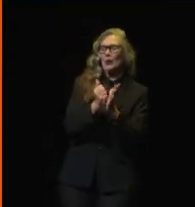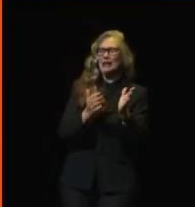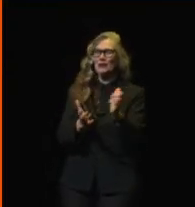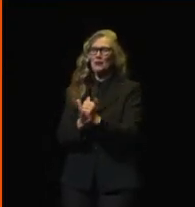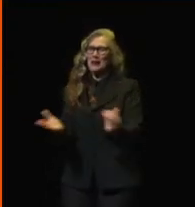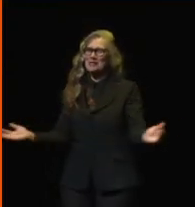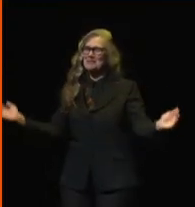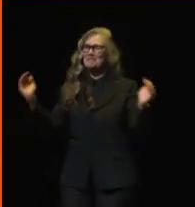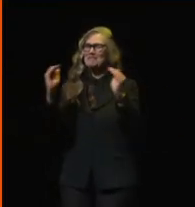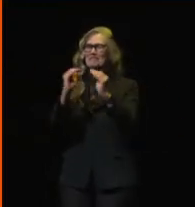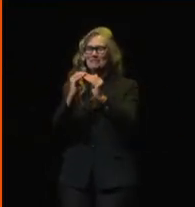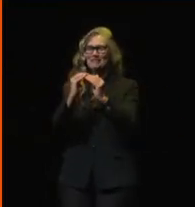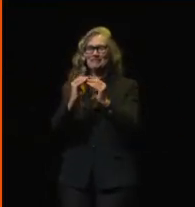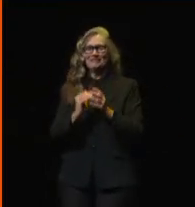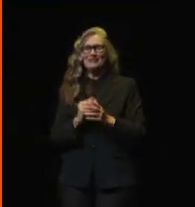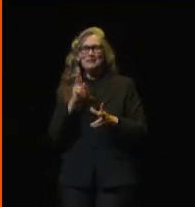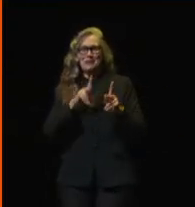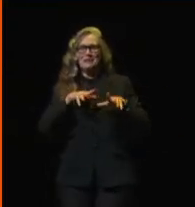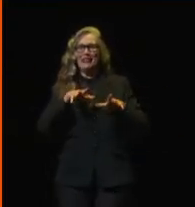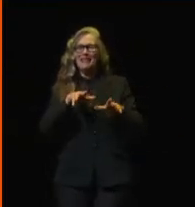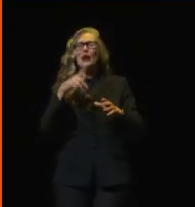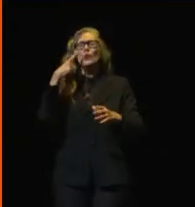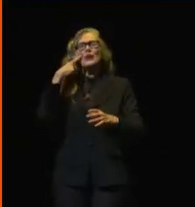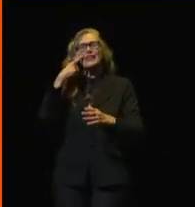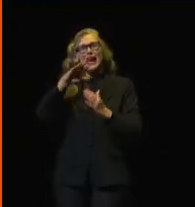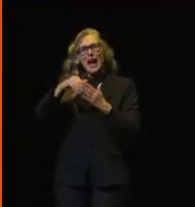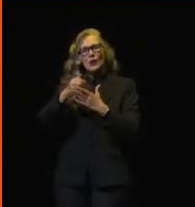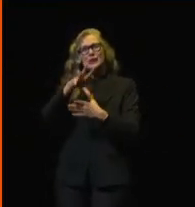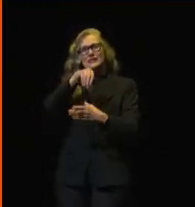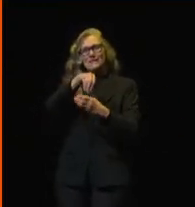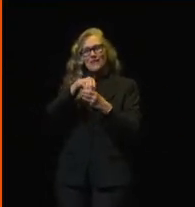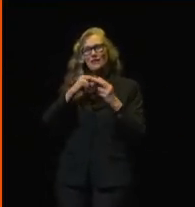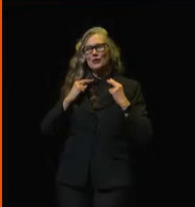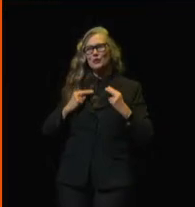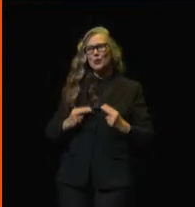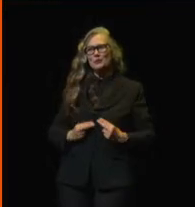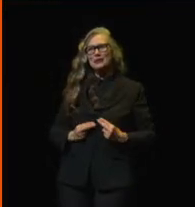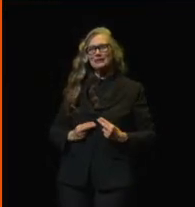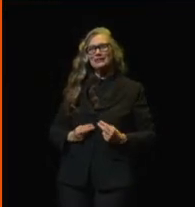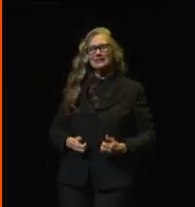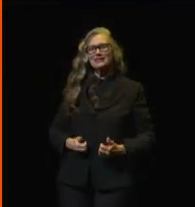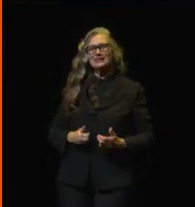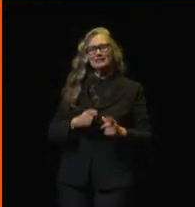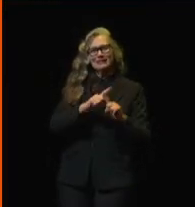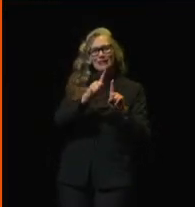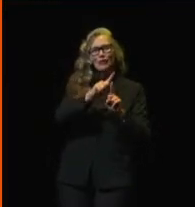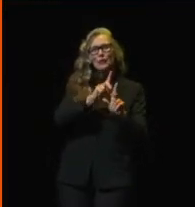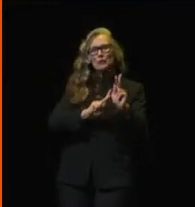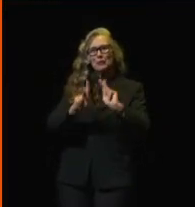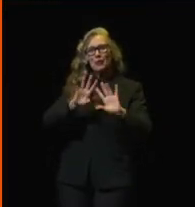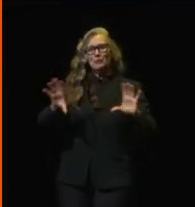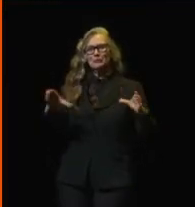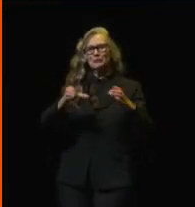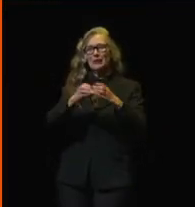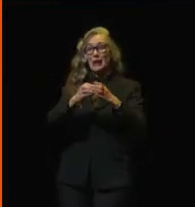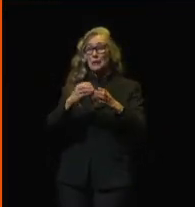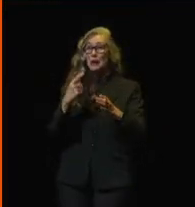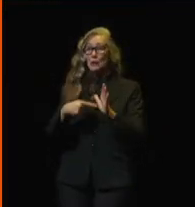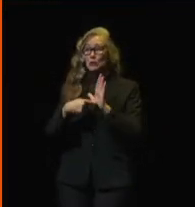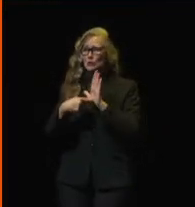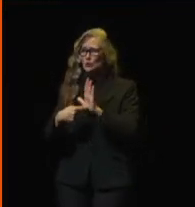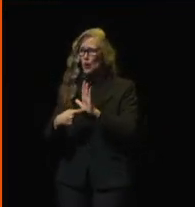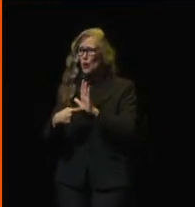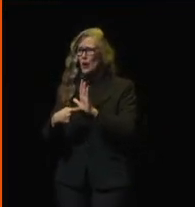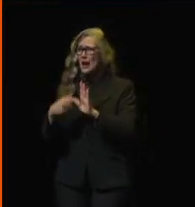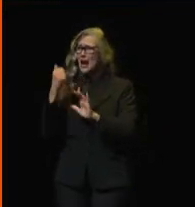So we can think of all these big ways that Ady was involved in humankind, but I wanted to talk about how that showed up in his everyday life,